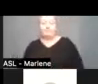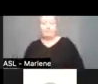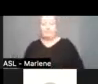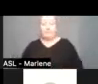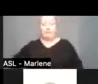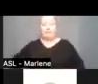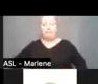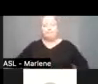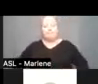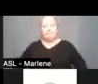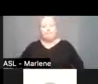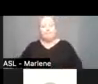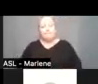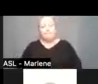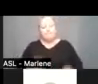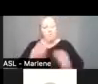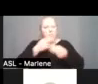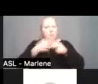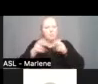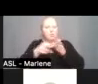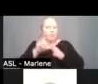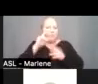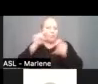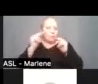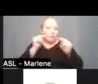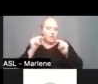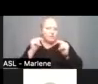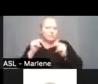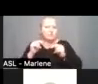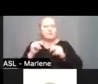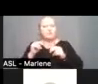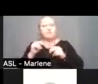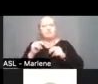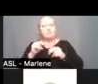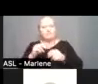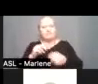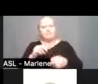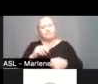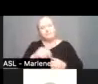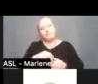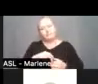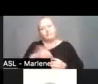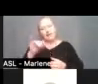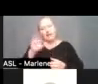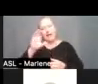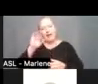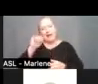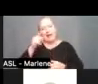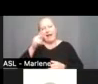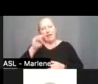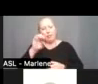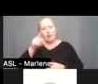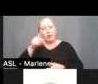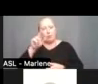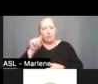um just in a brief overview of negotiations um as um katherine pratt mentioned uh we met for